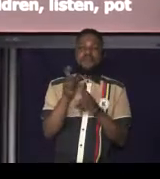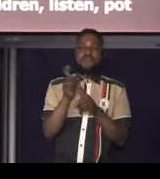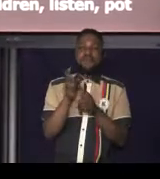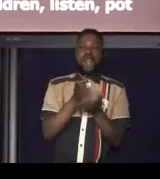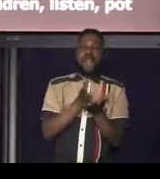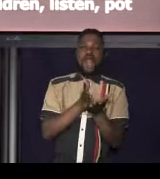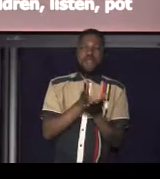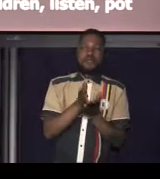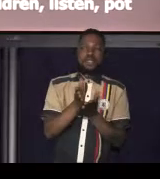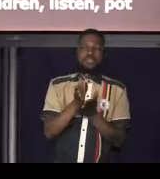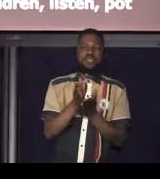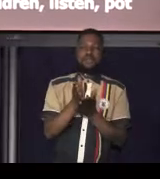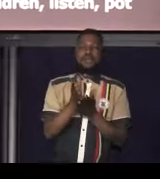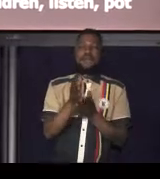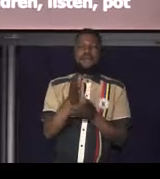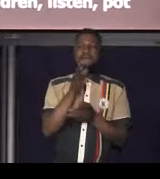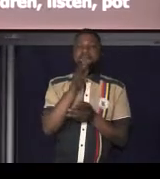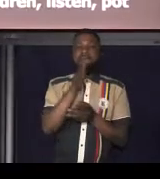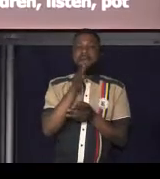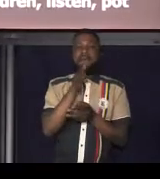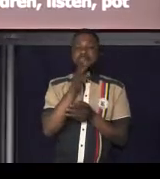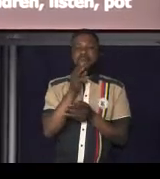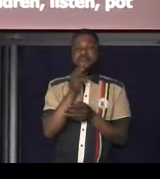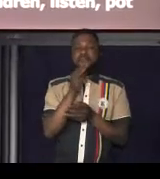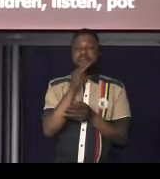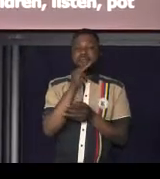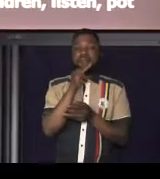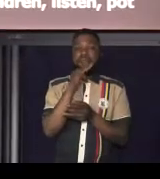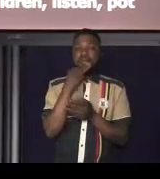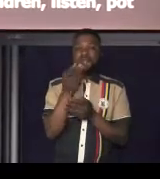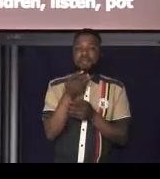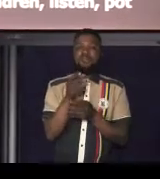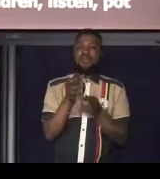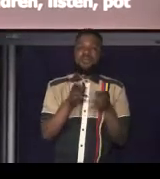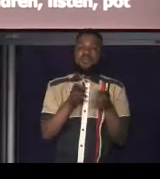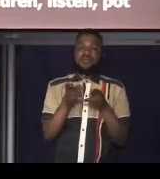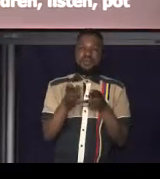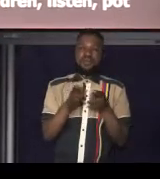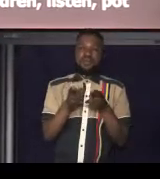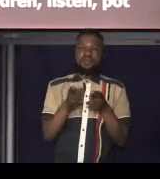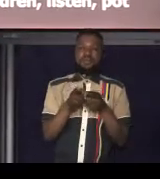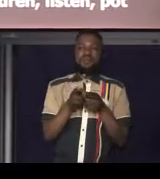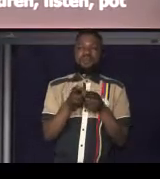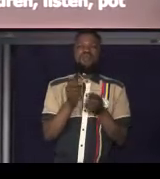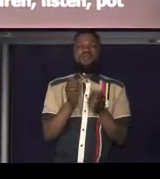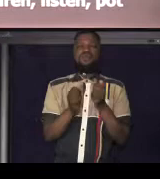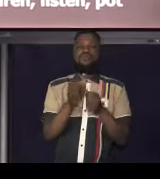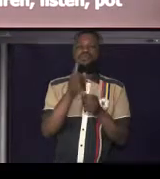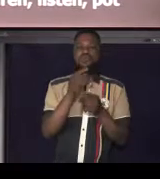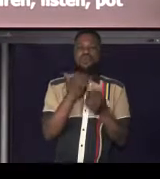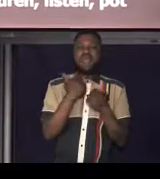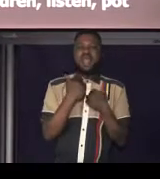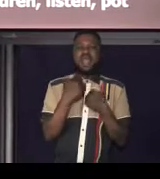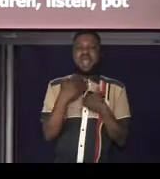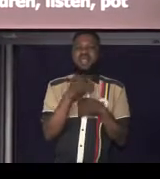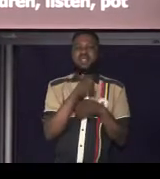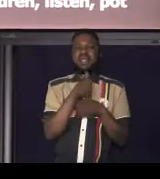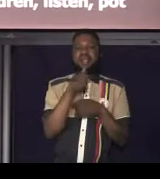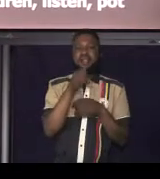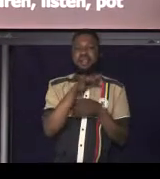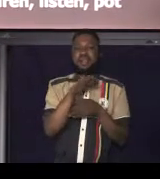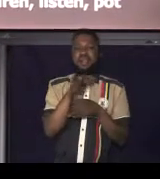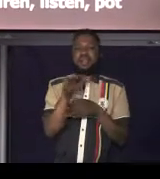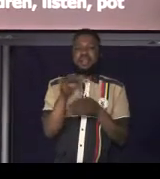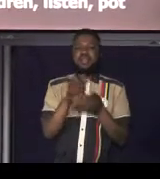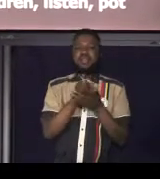From, correct, madam, rain. Which one has